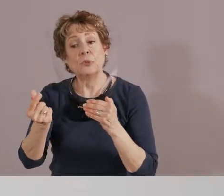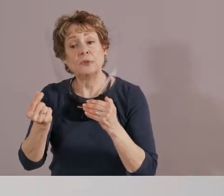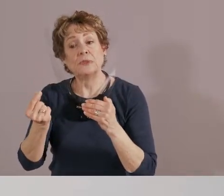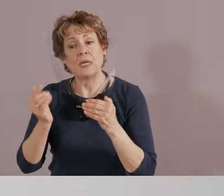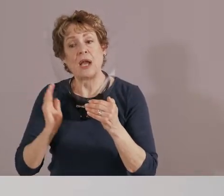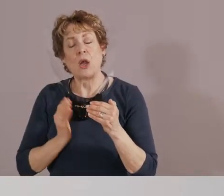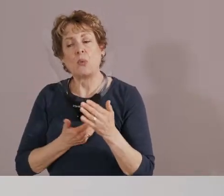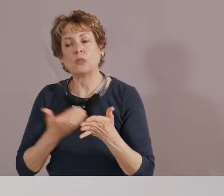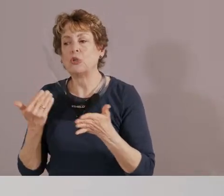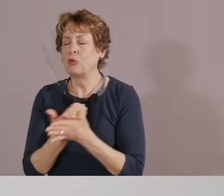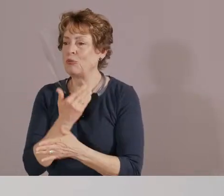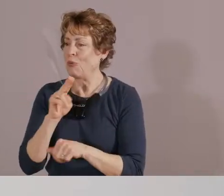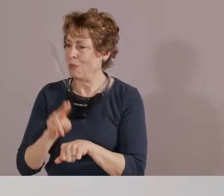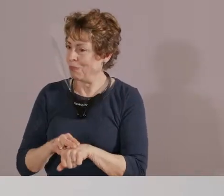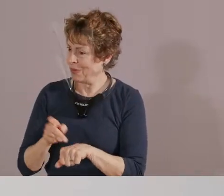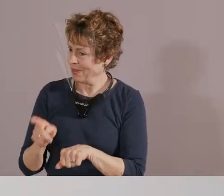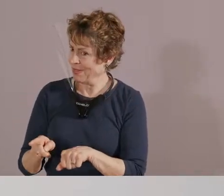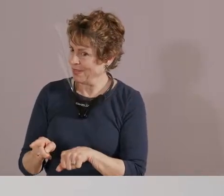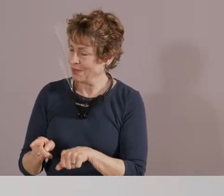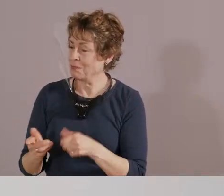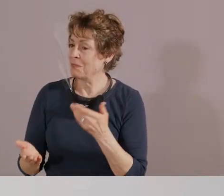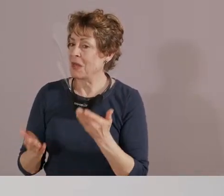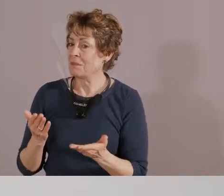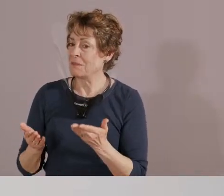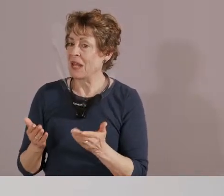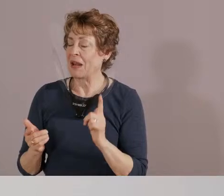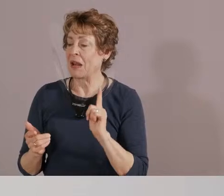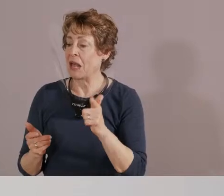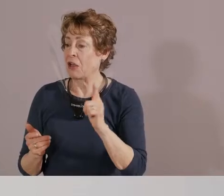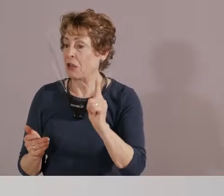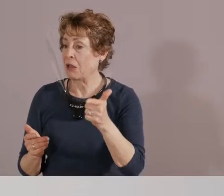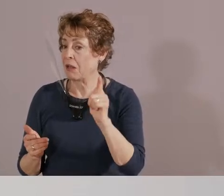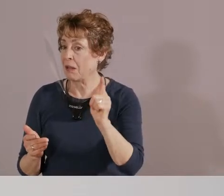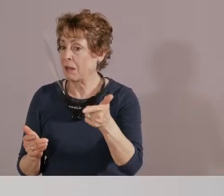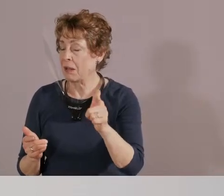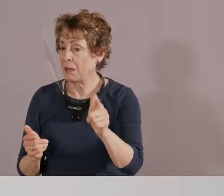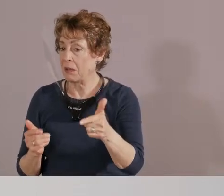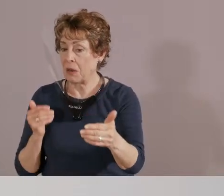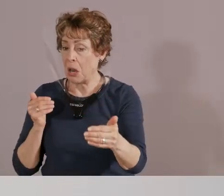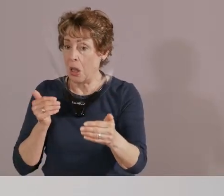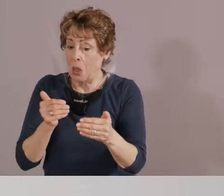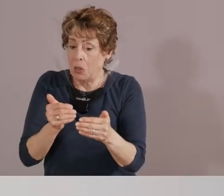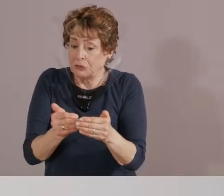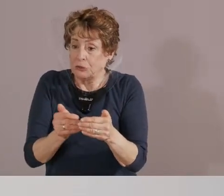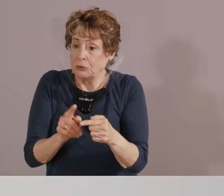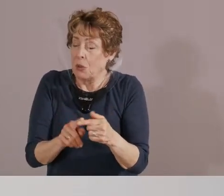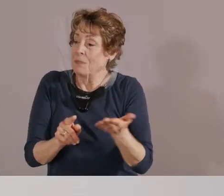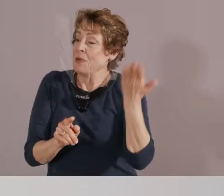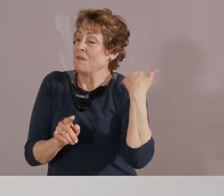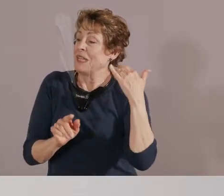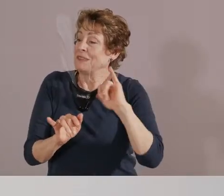not be back to what we were used to prior to the pandemic. And I think that's